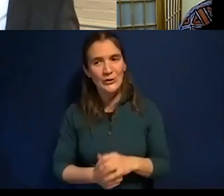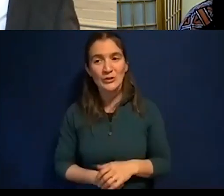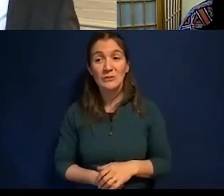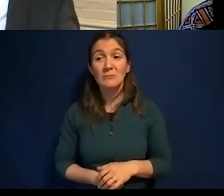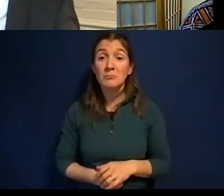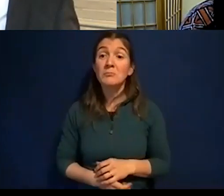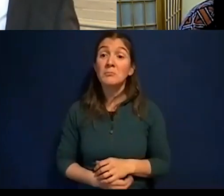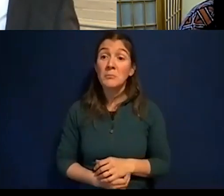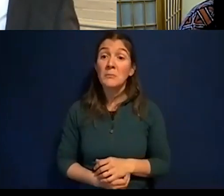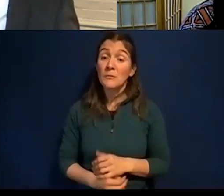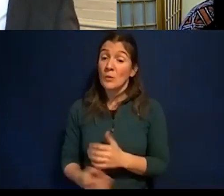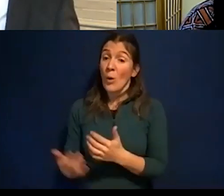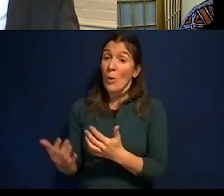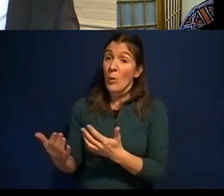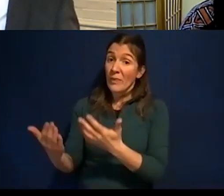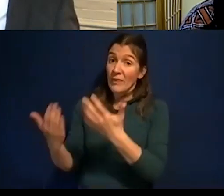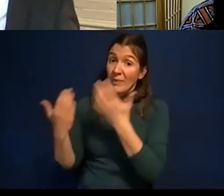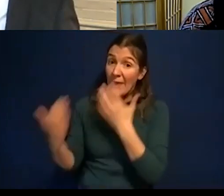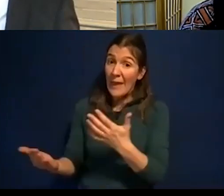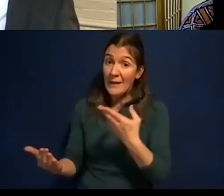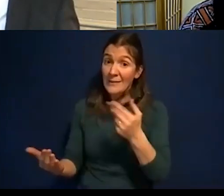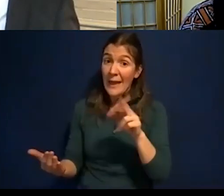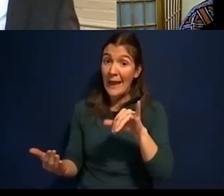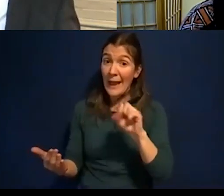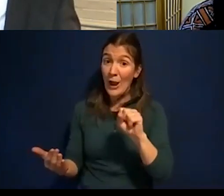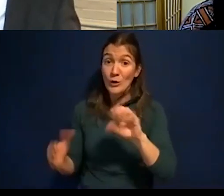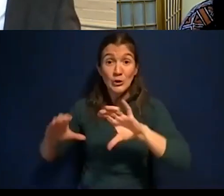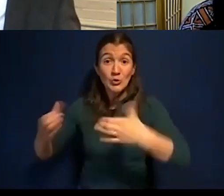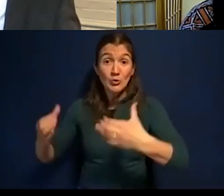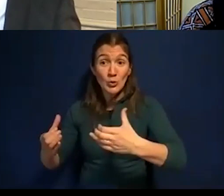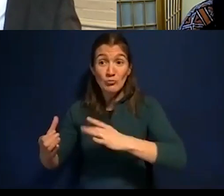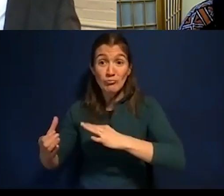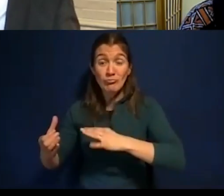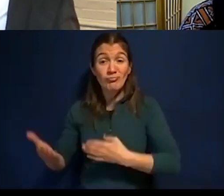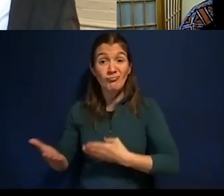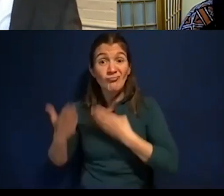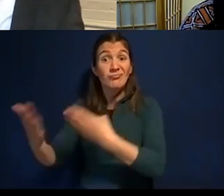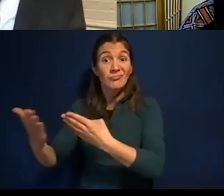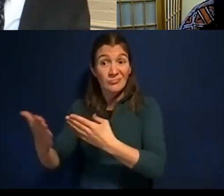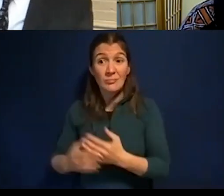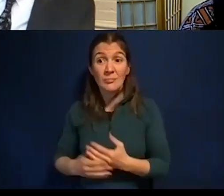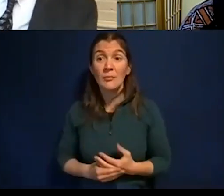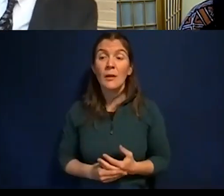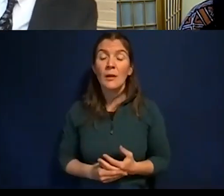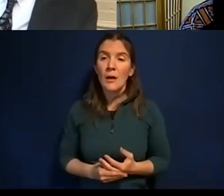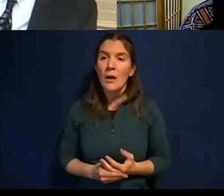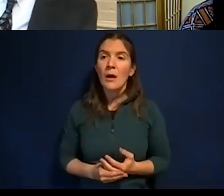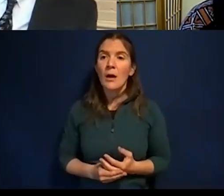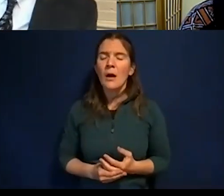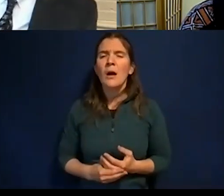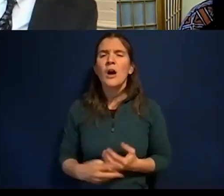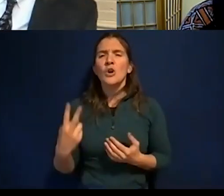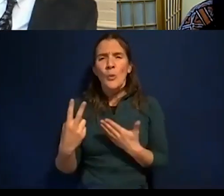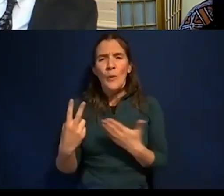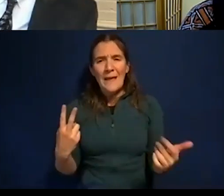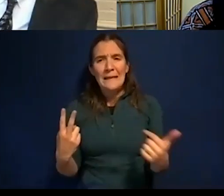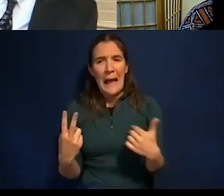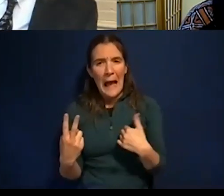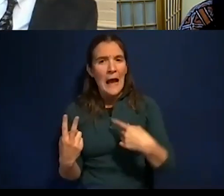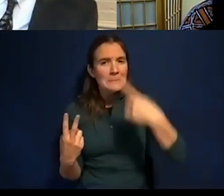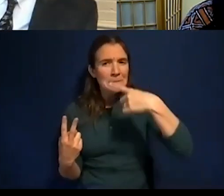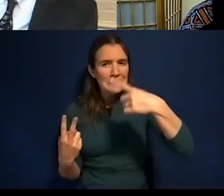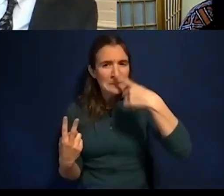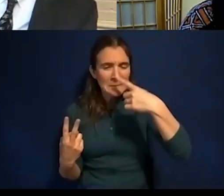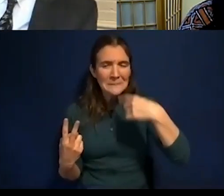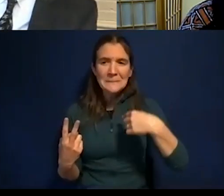And I thank the Harris group for suggesting it. There's two things that I'd like to see that